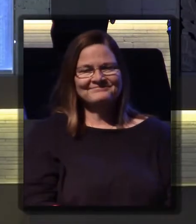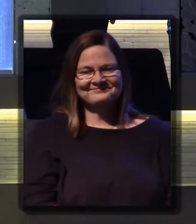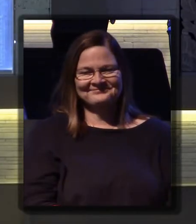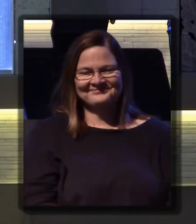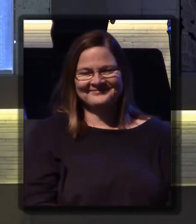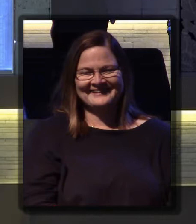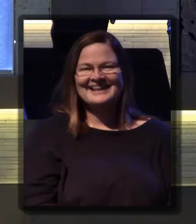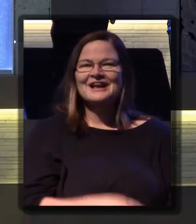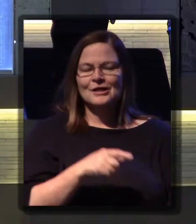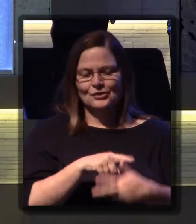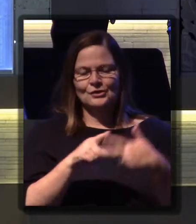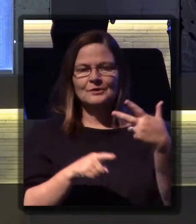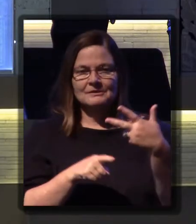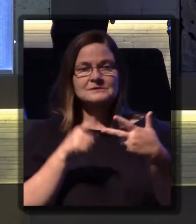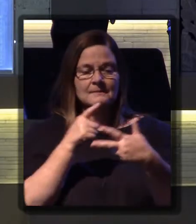Die.